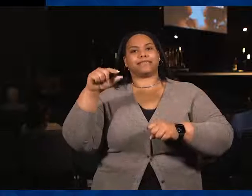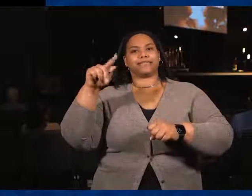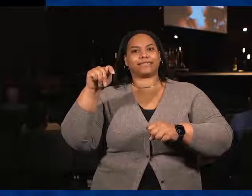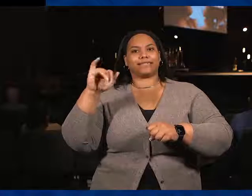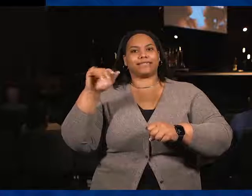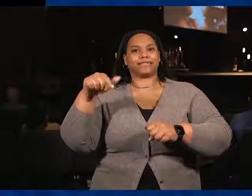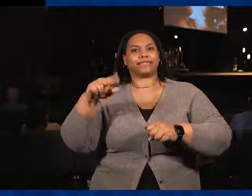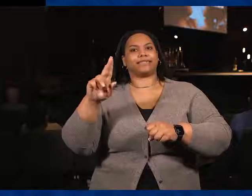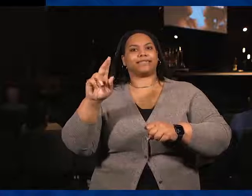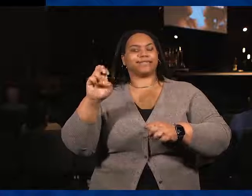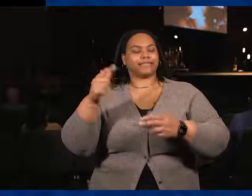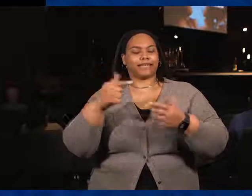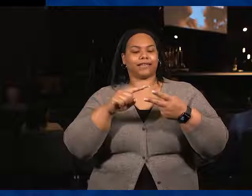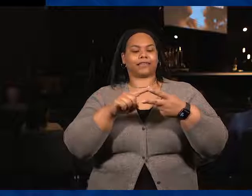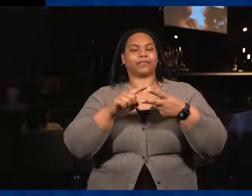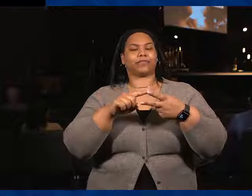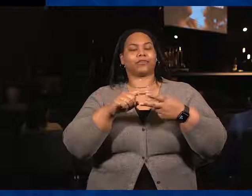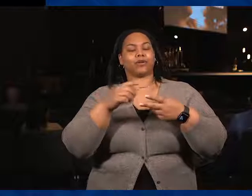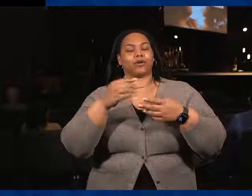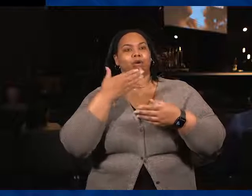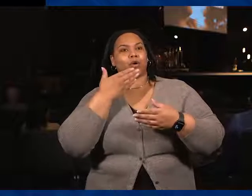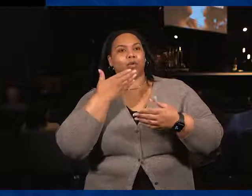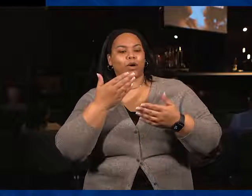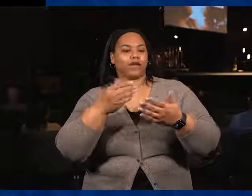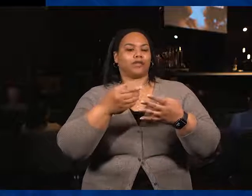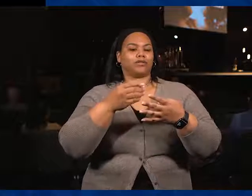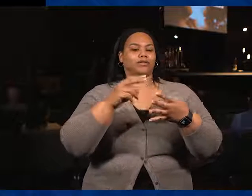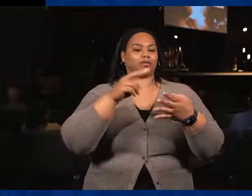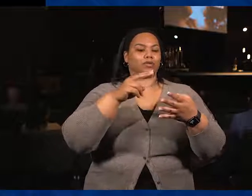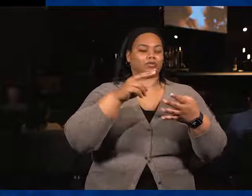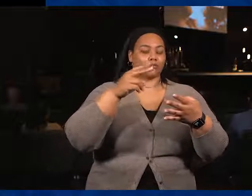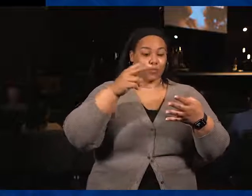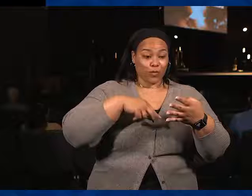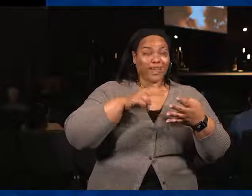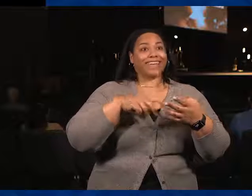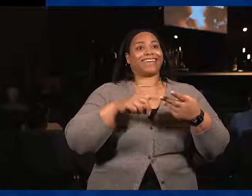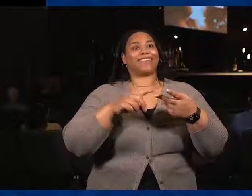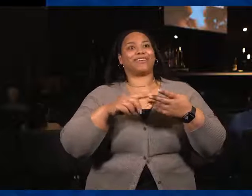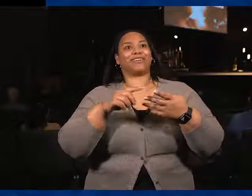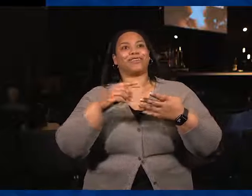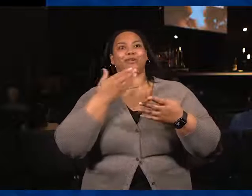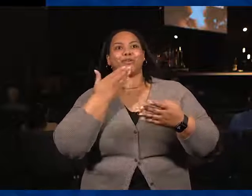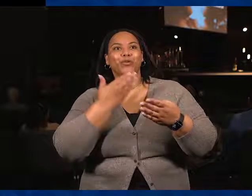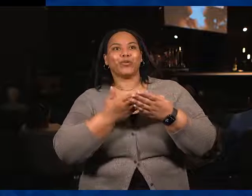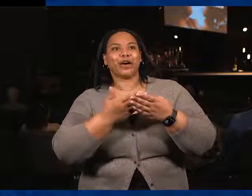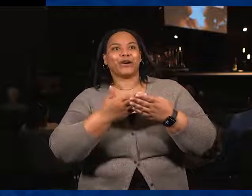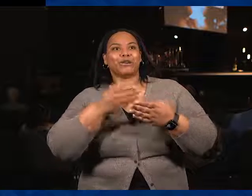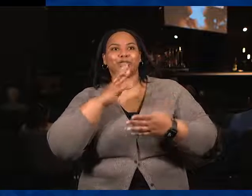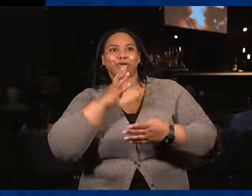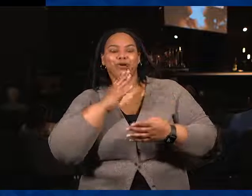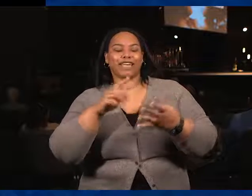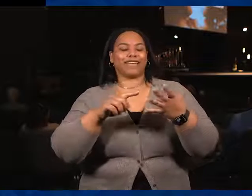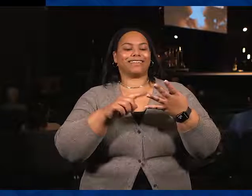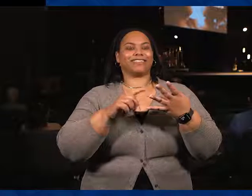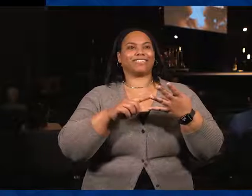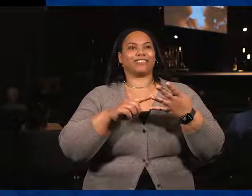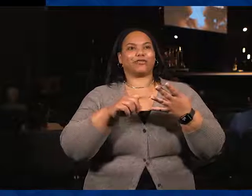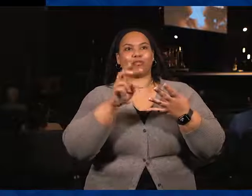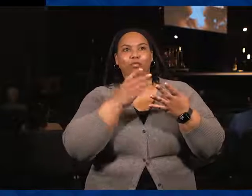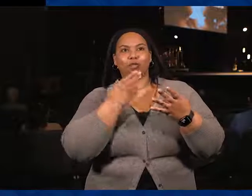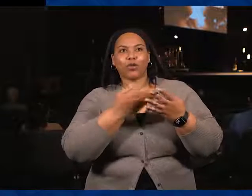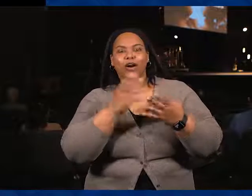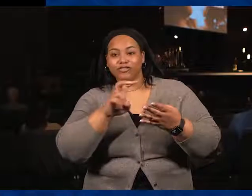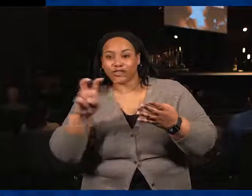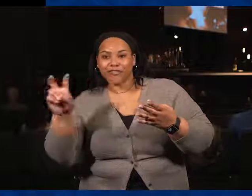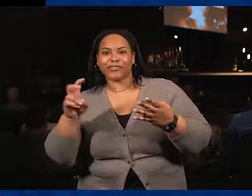be well-read, well-spoken, well-traveled, well-balanced, and yes, well-dressed. So I was